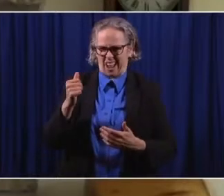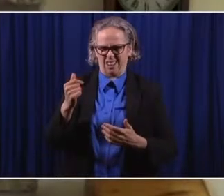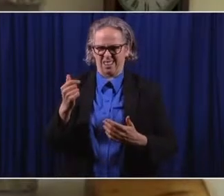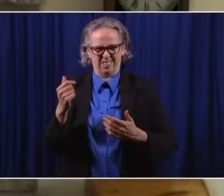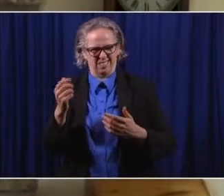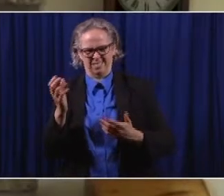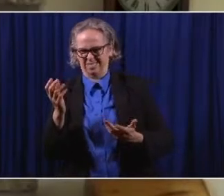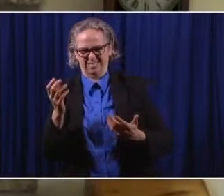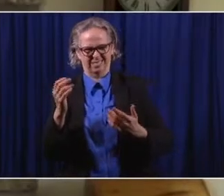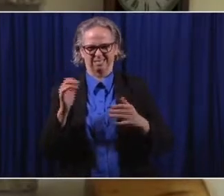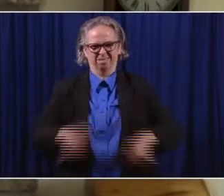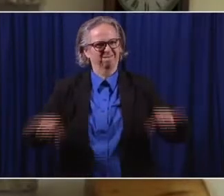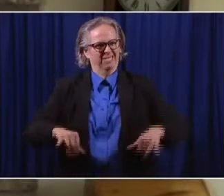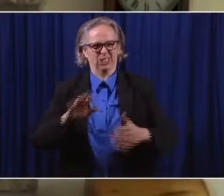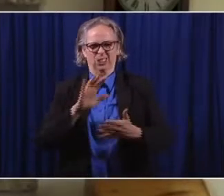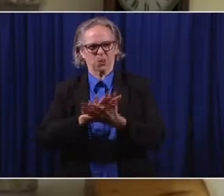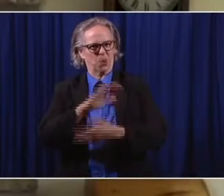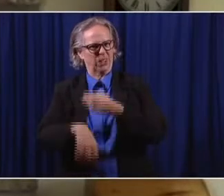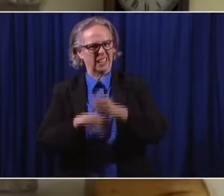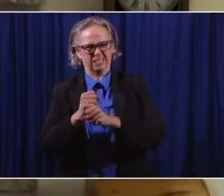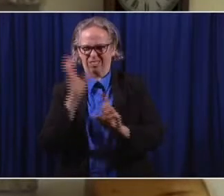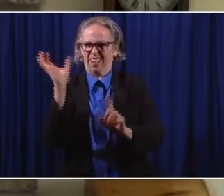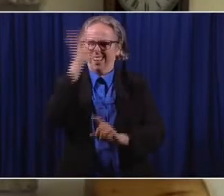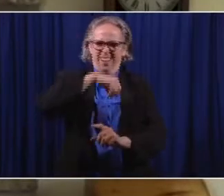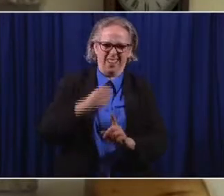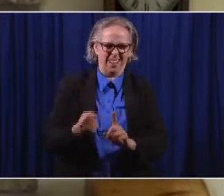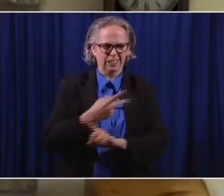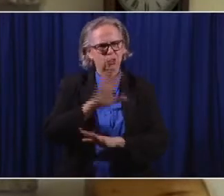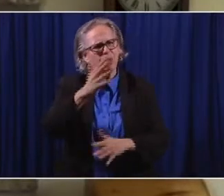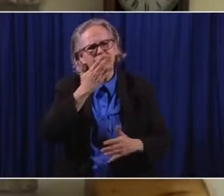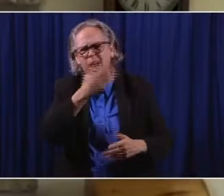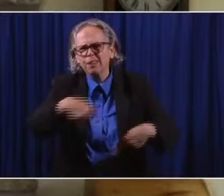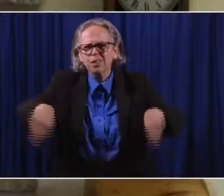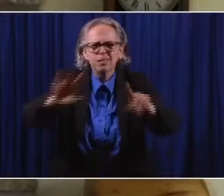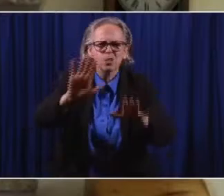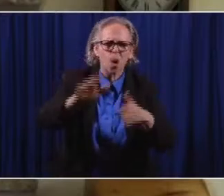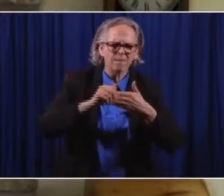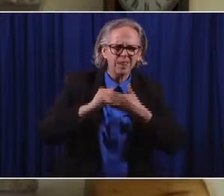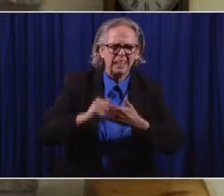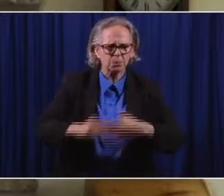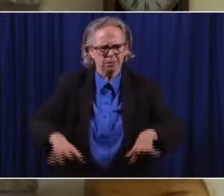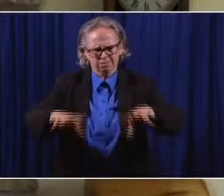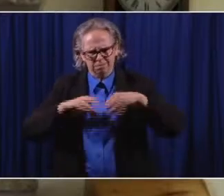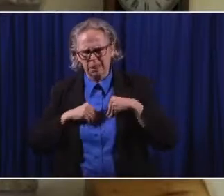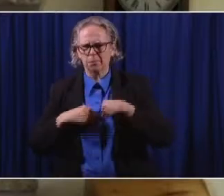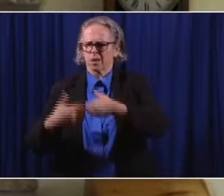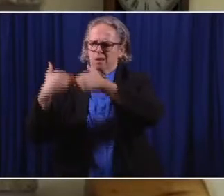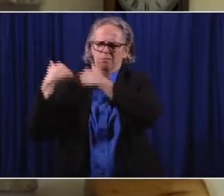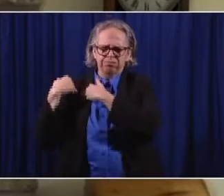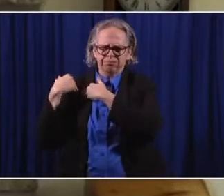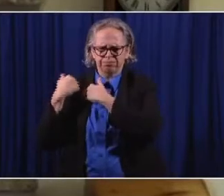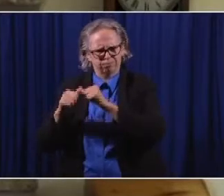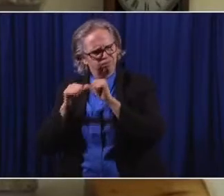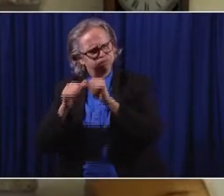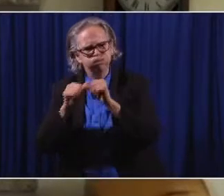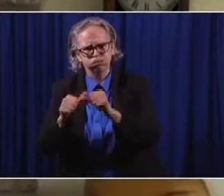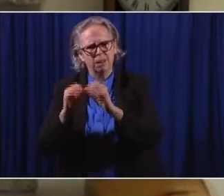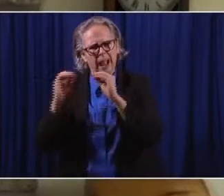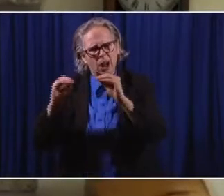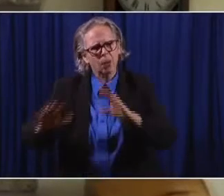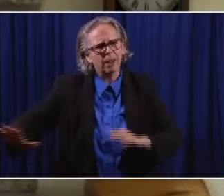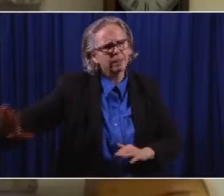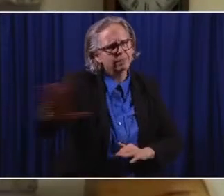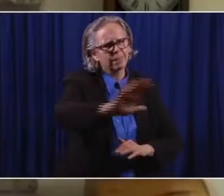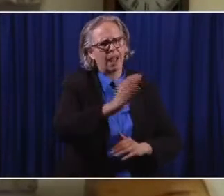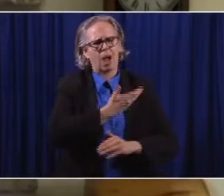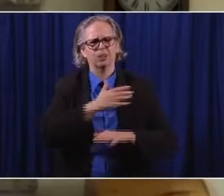want to thank each and every one of you for going that extra mile and doing those things to educate our children.